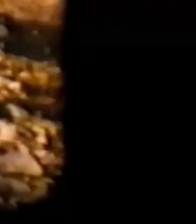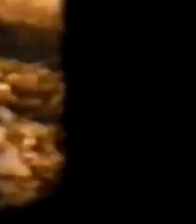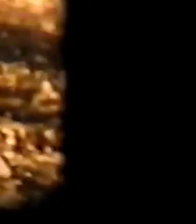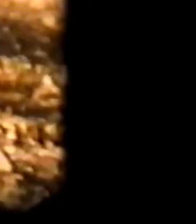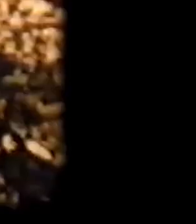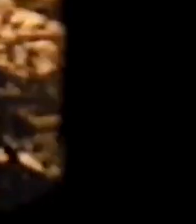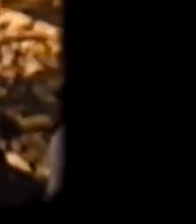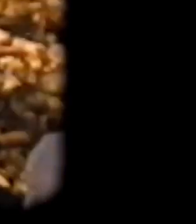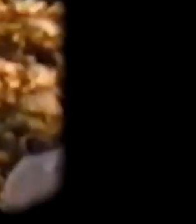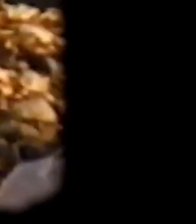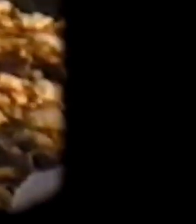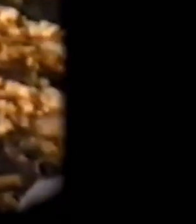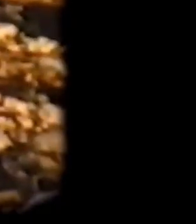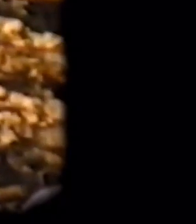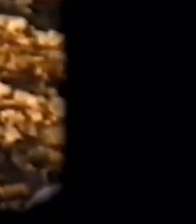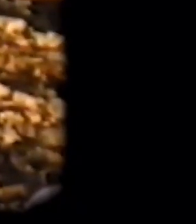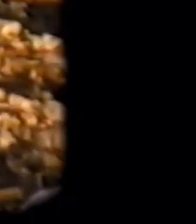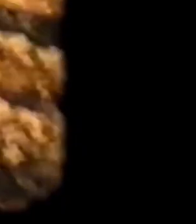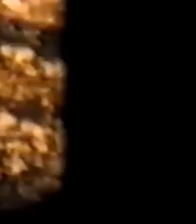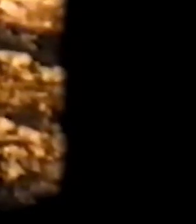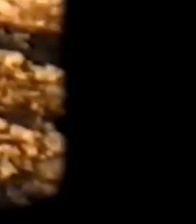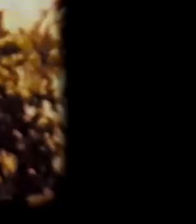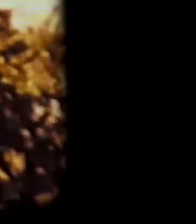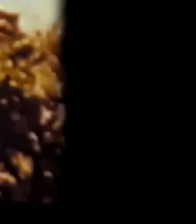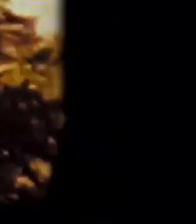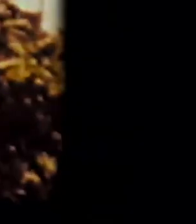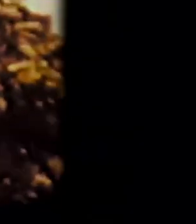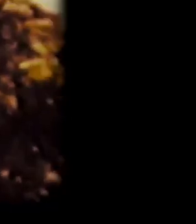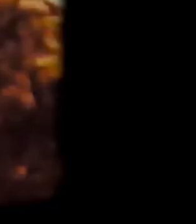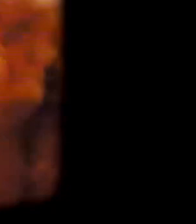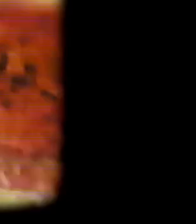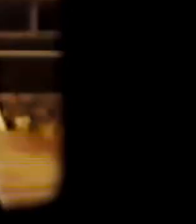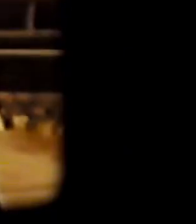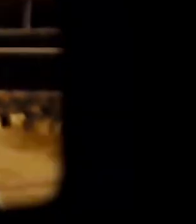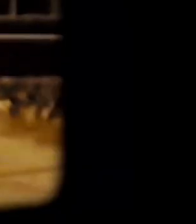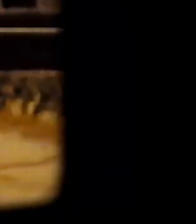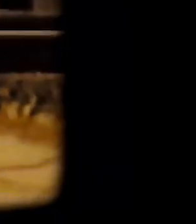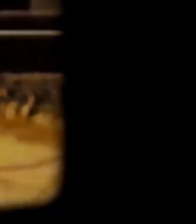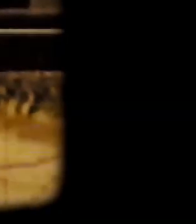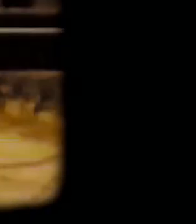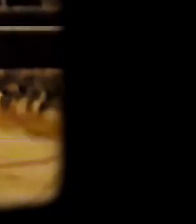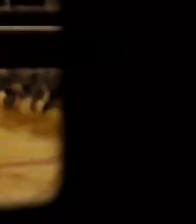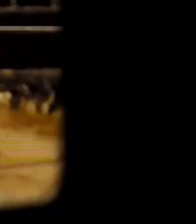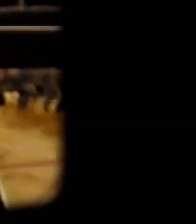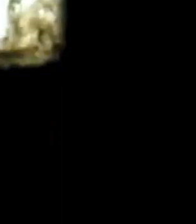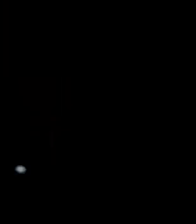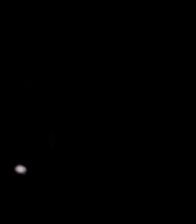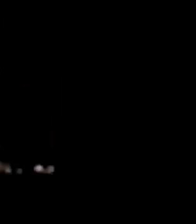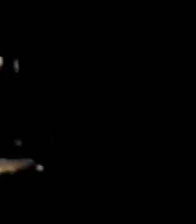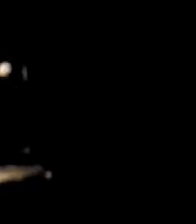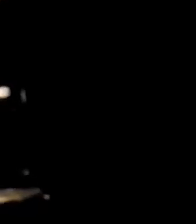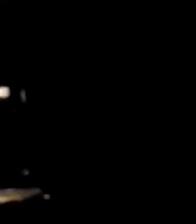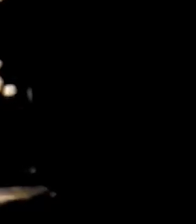This film's about Albert Namajira. We come to tell the stories how